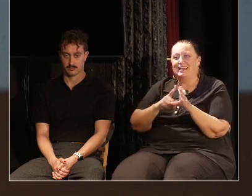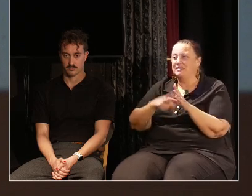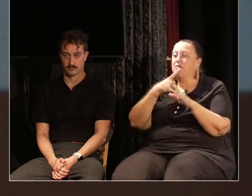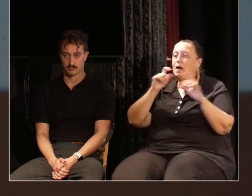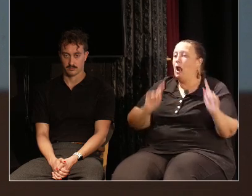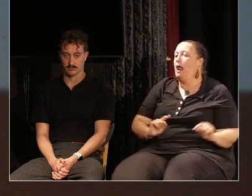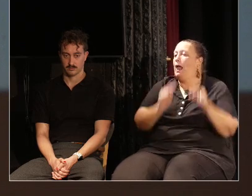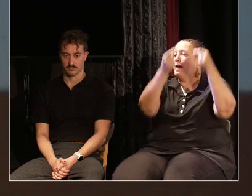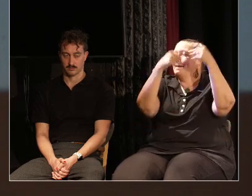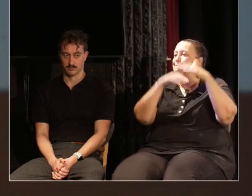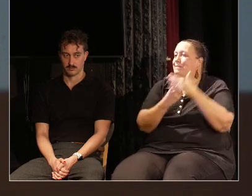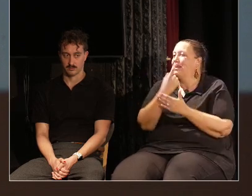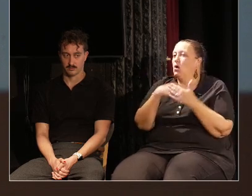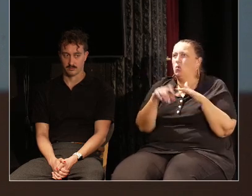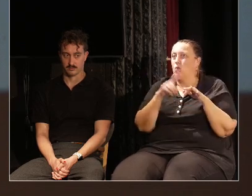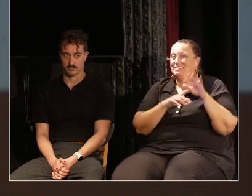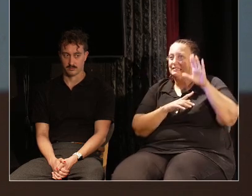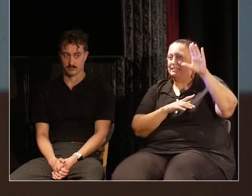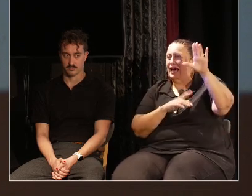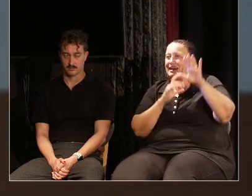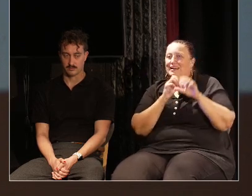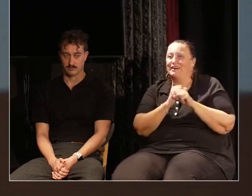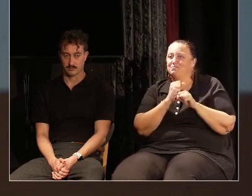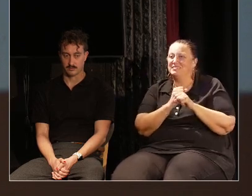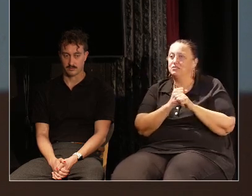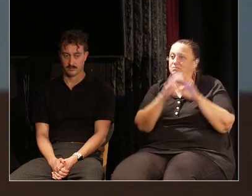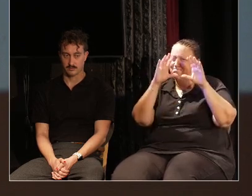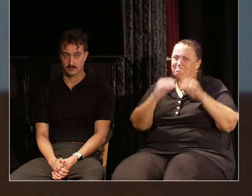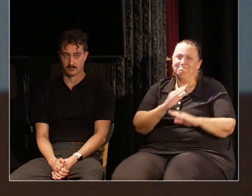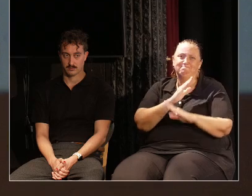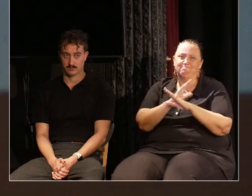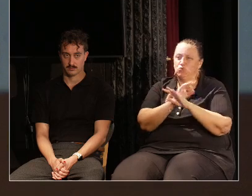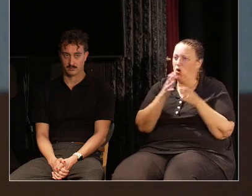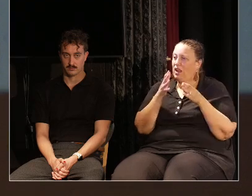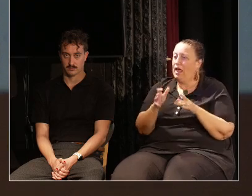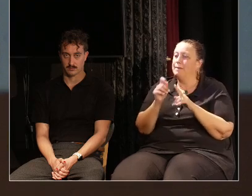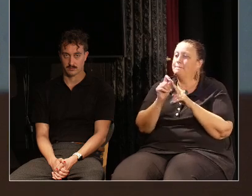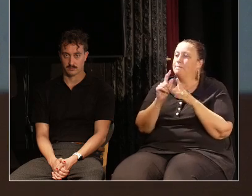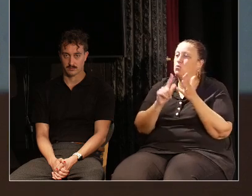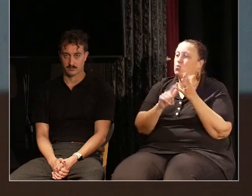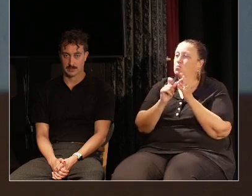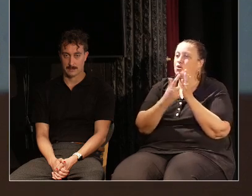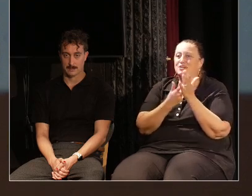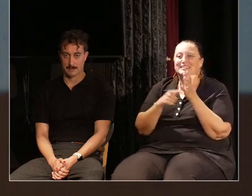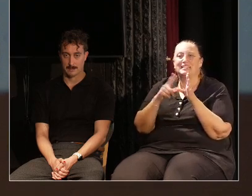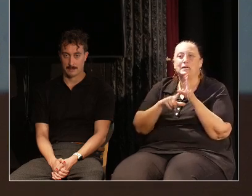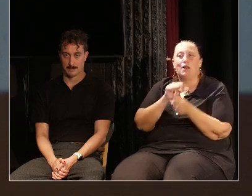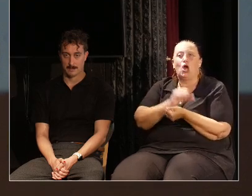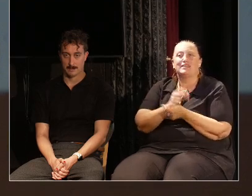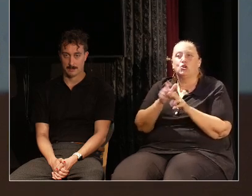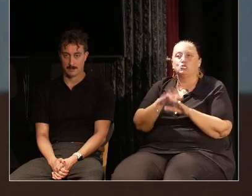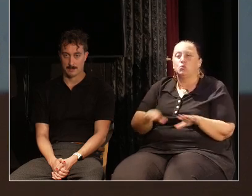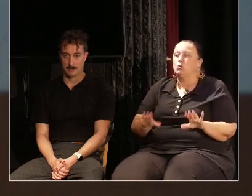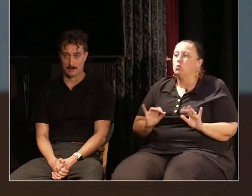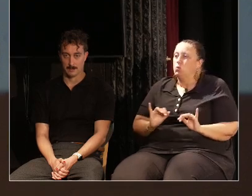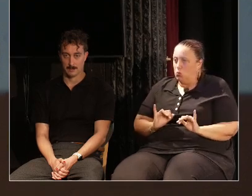Queensland in the last few months, with the government up there banning access to puberty blockers for children, which has been very,